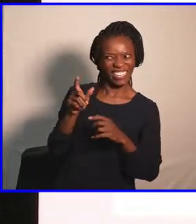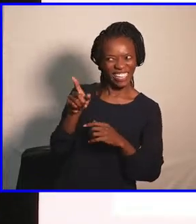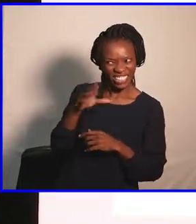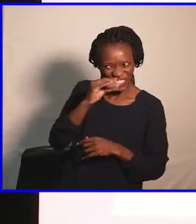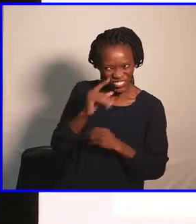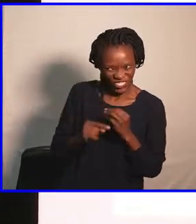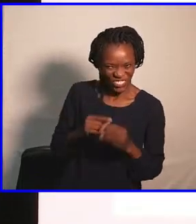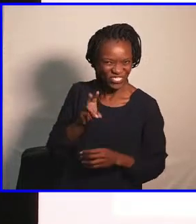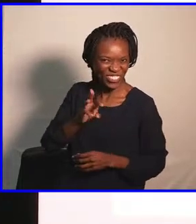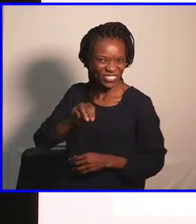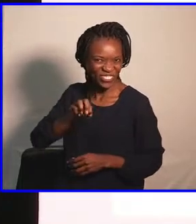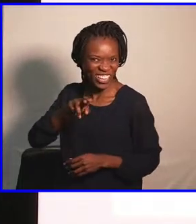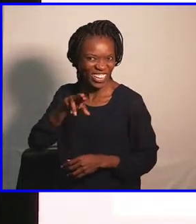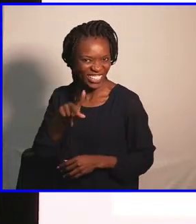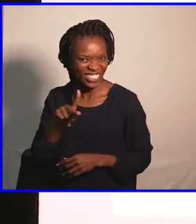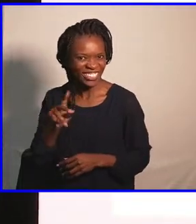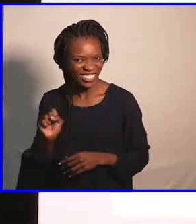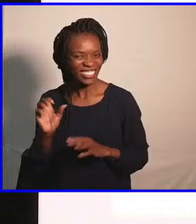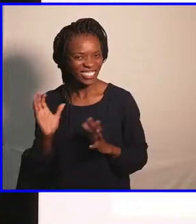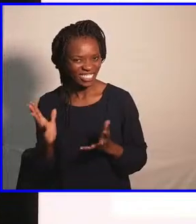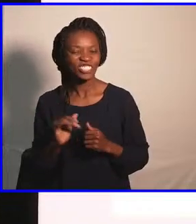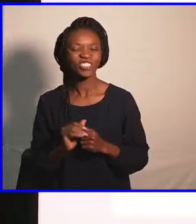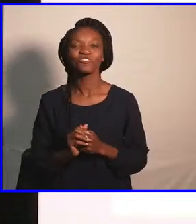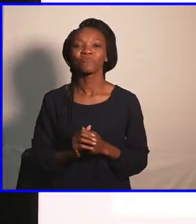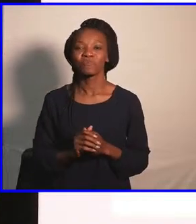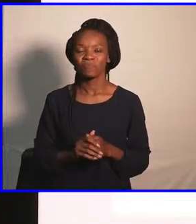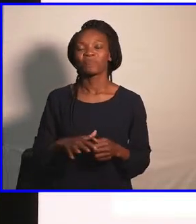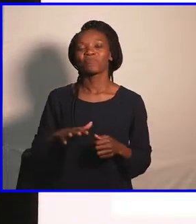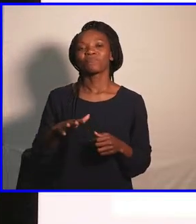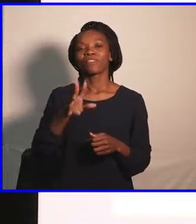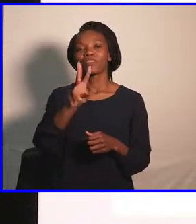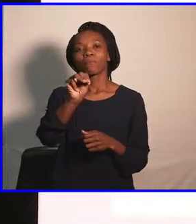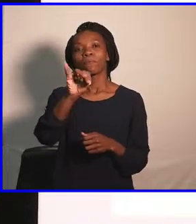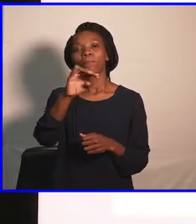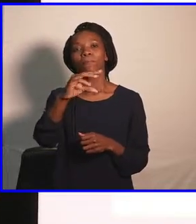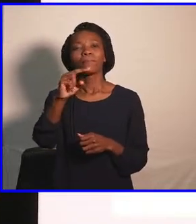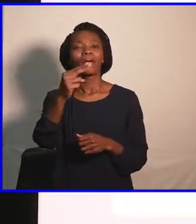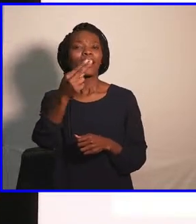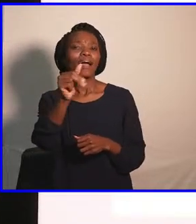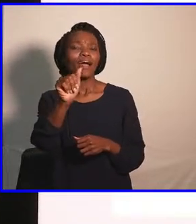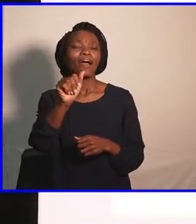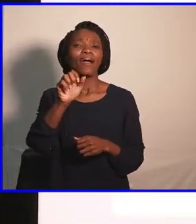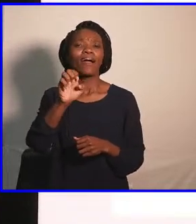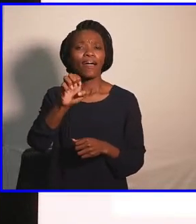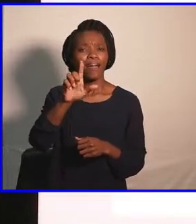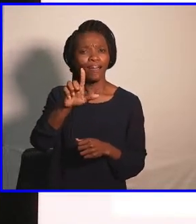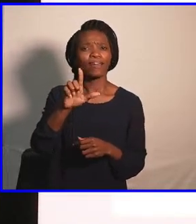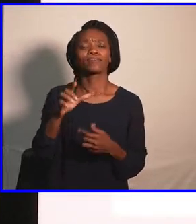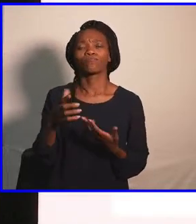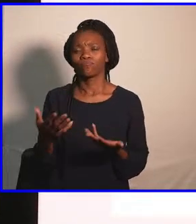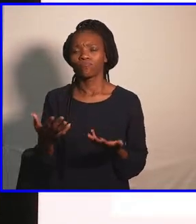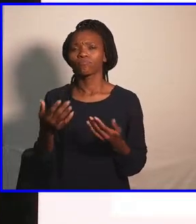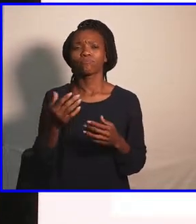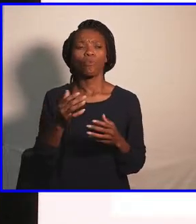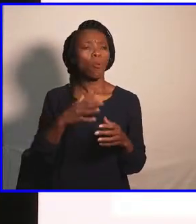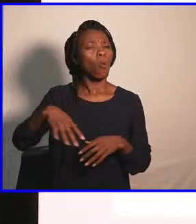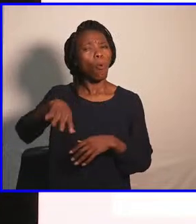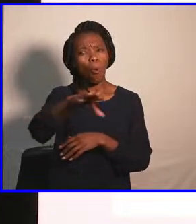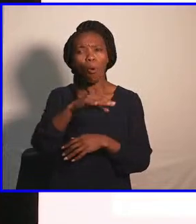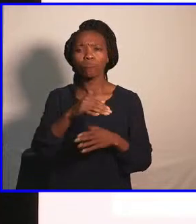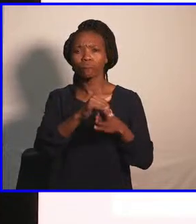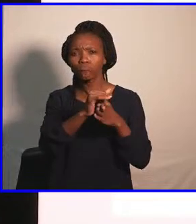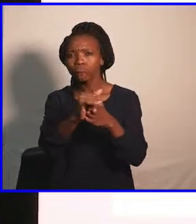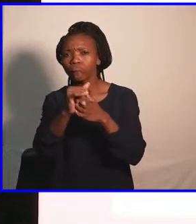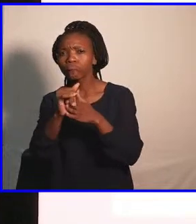somehow thought of Marx, Michael Katz, and the leadership and the staff of the South